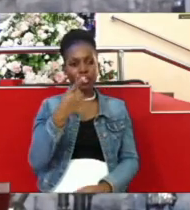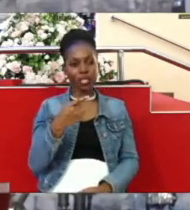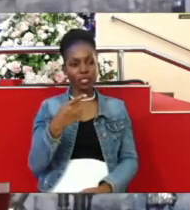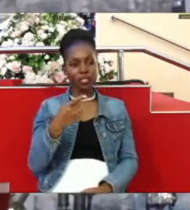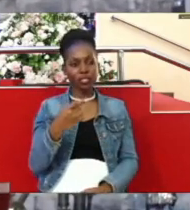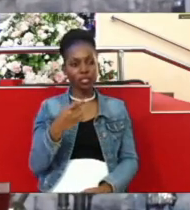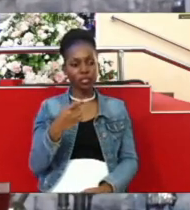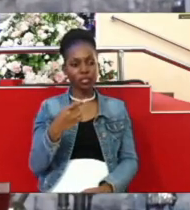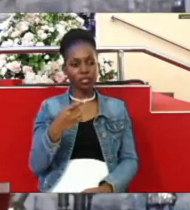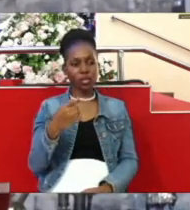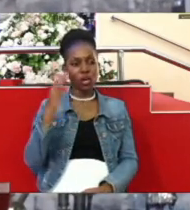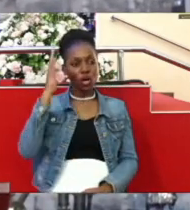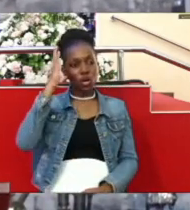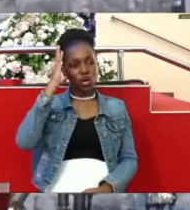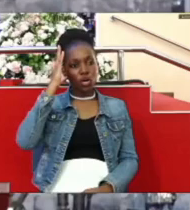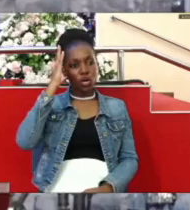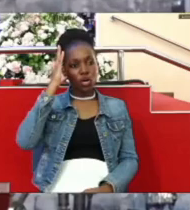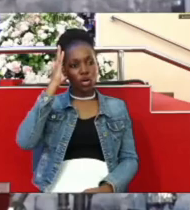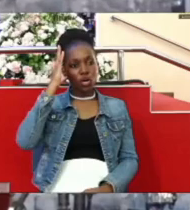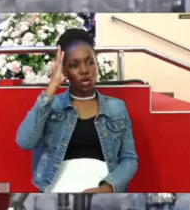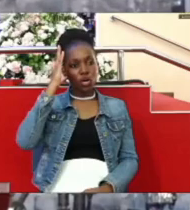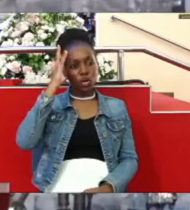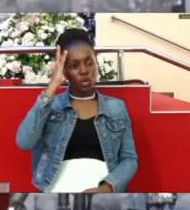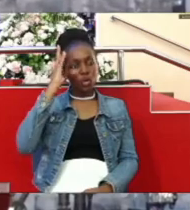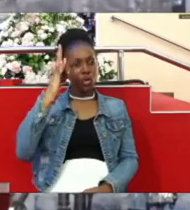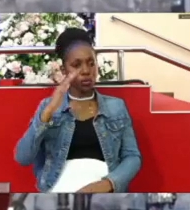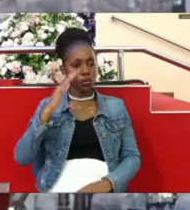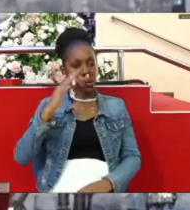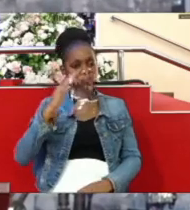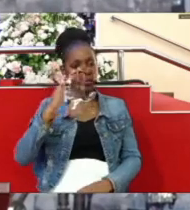And let them stretch out the curtains of your dwellings.